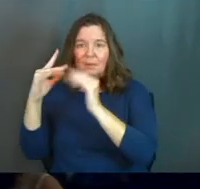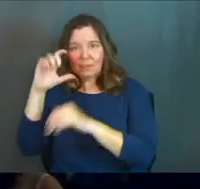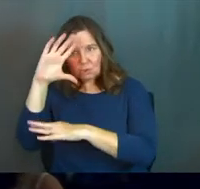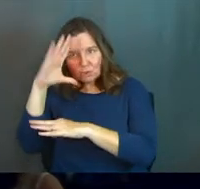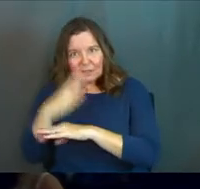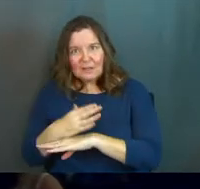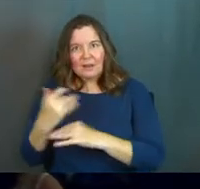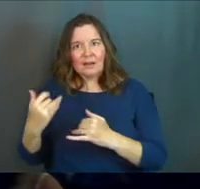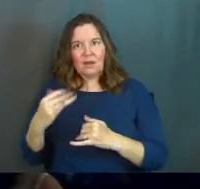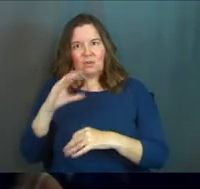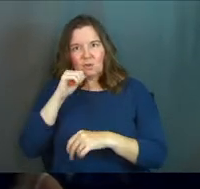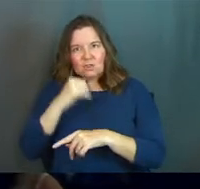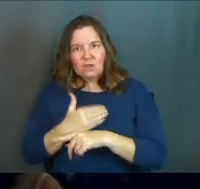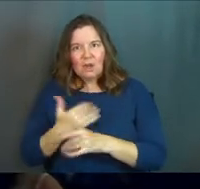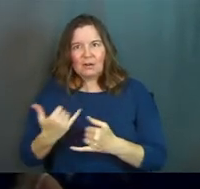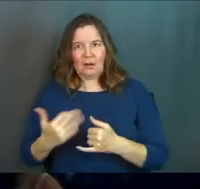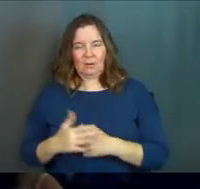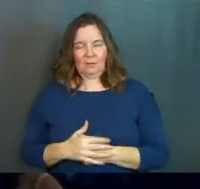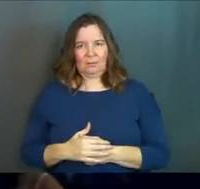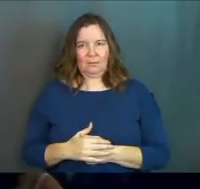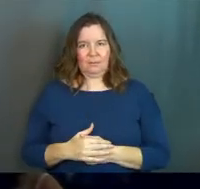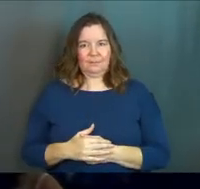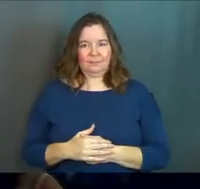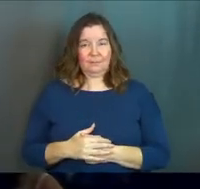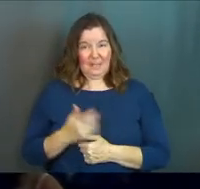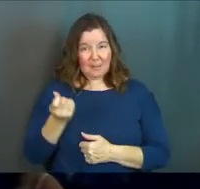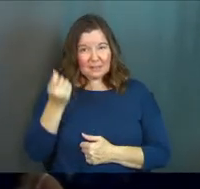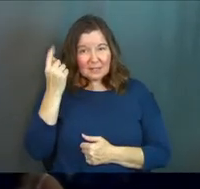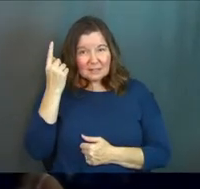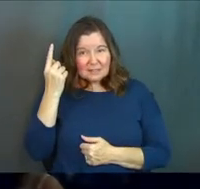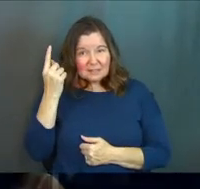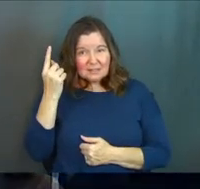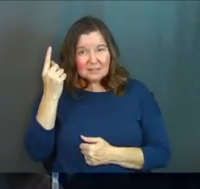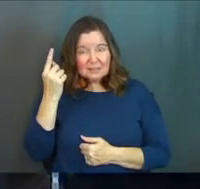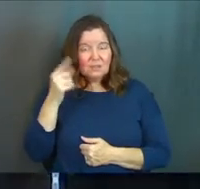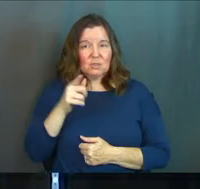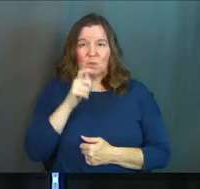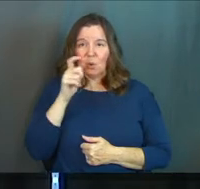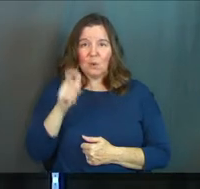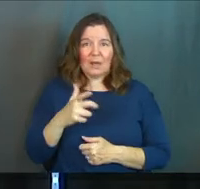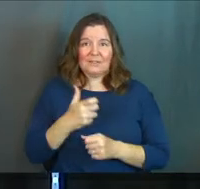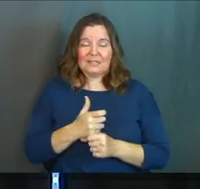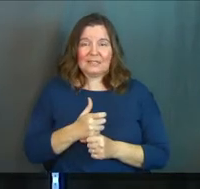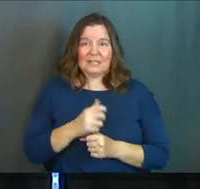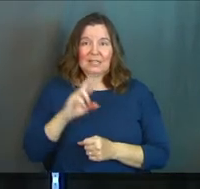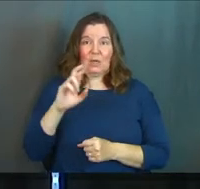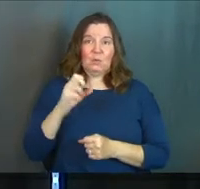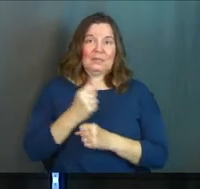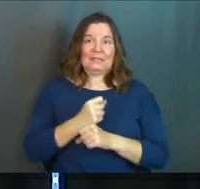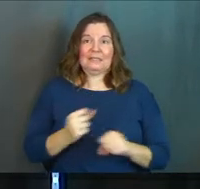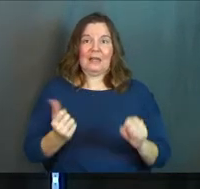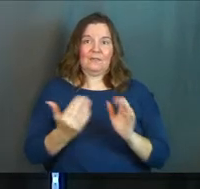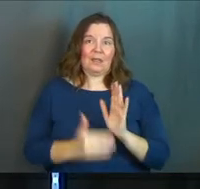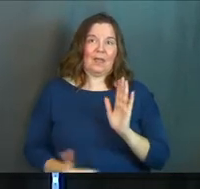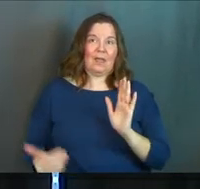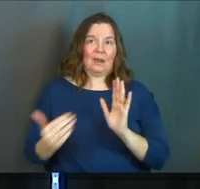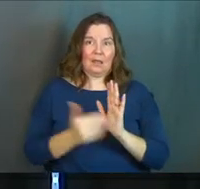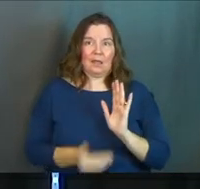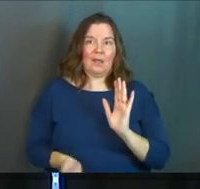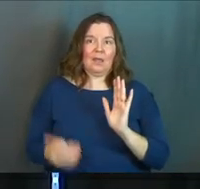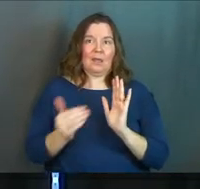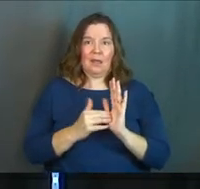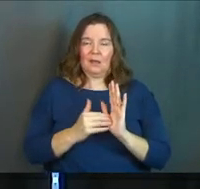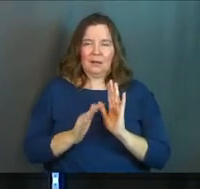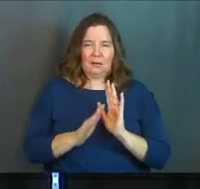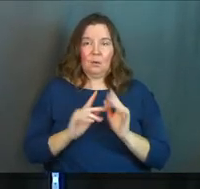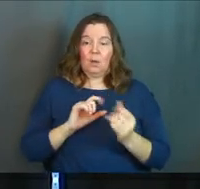son now. You're a daughter now. Does that make sense? You don't have to get re-saved over and over and over again.